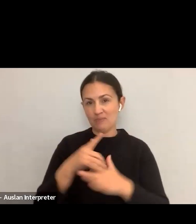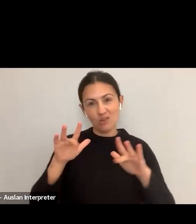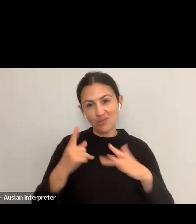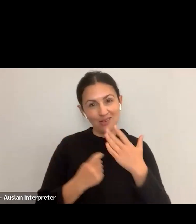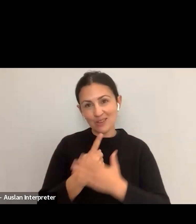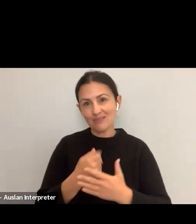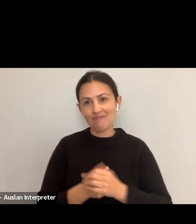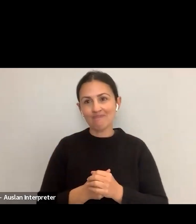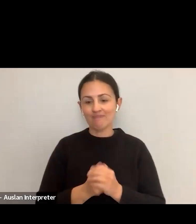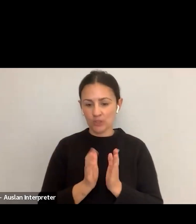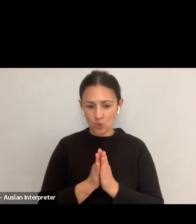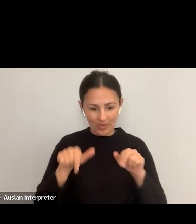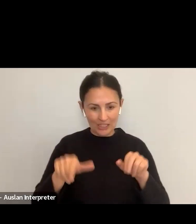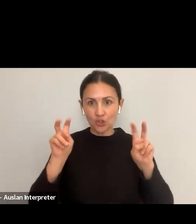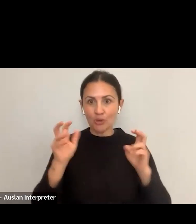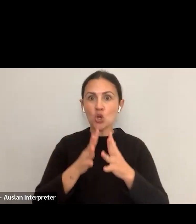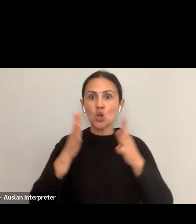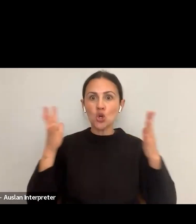Where to start on this one?